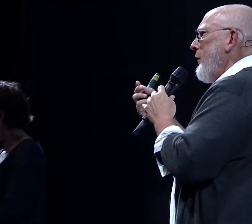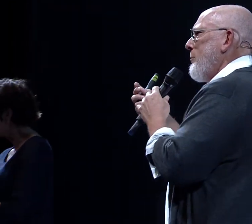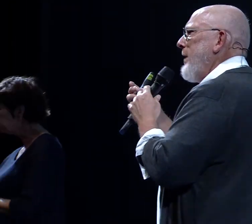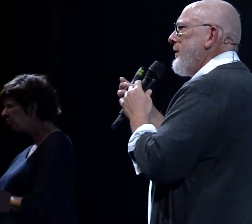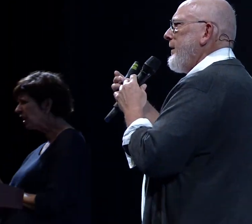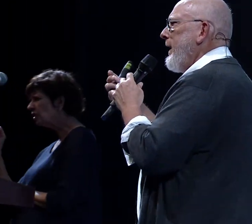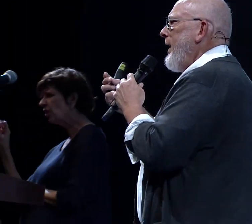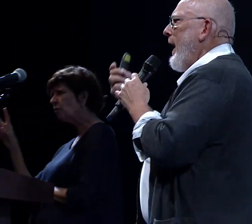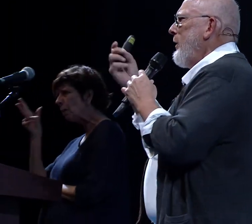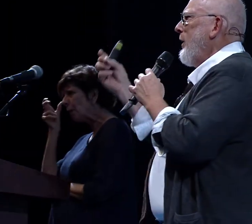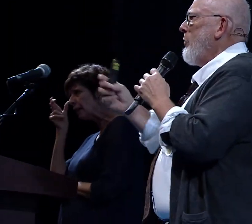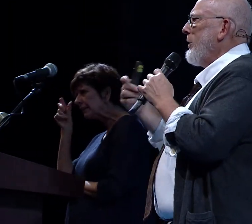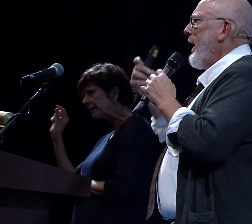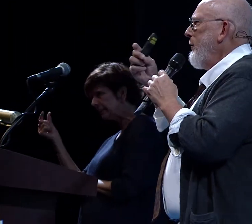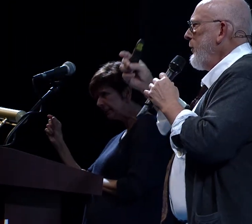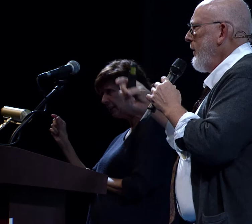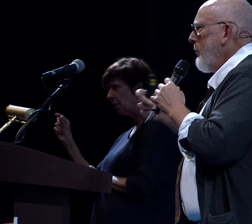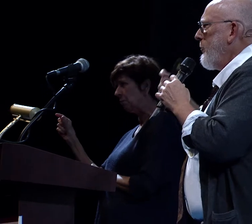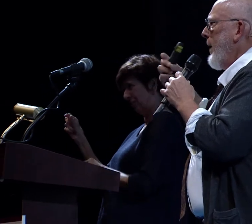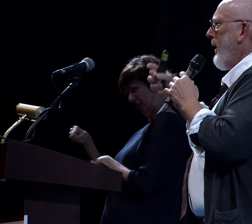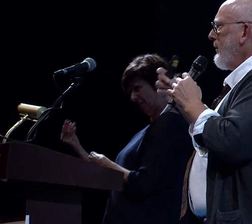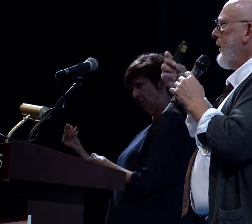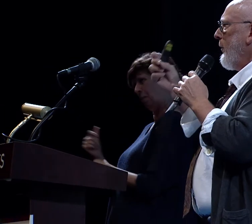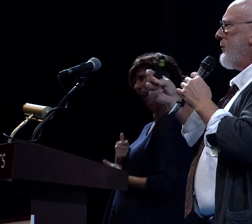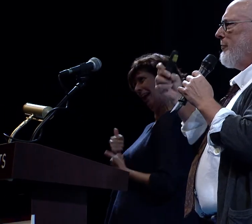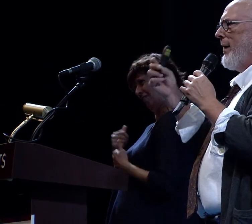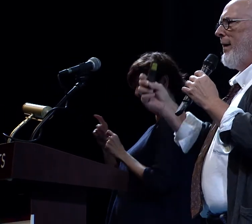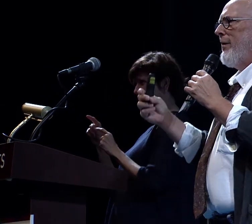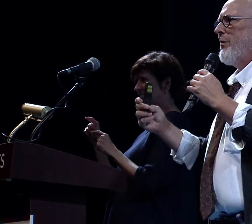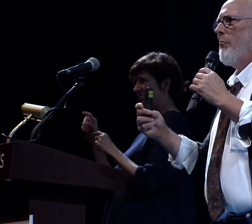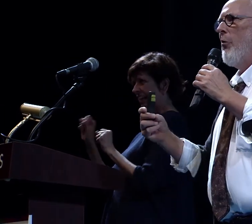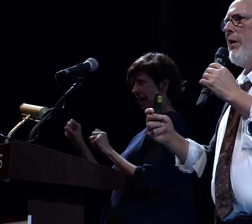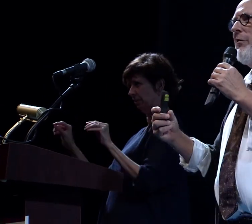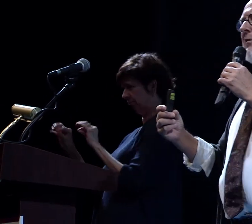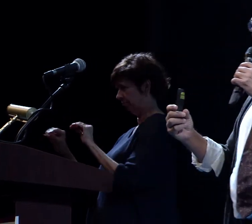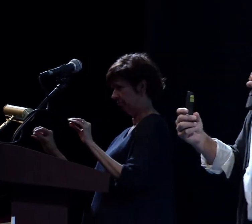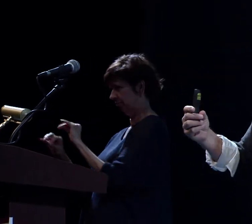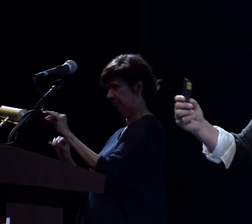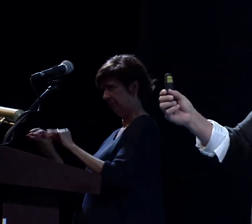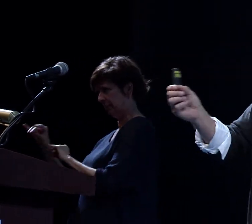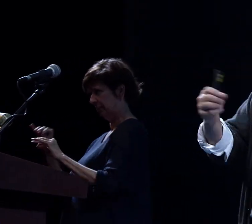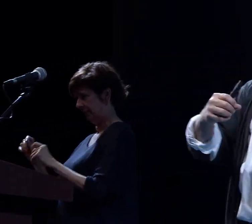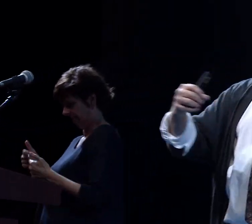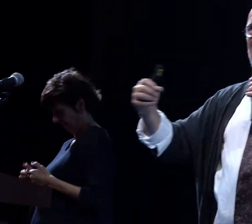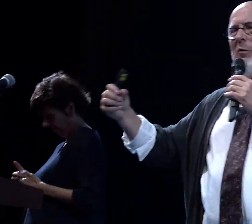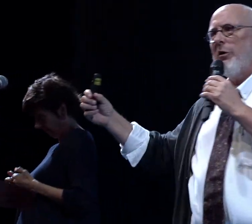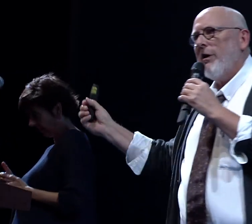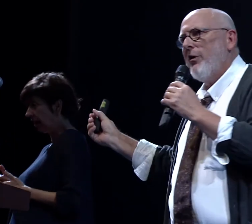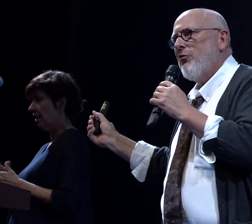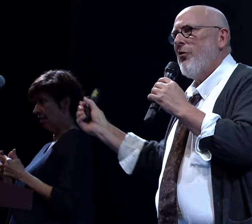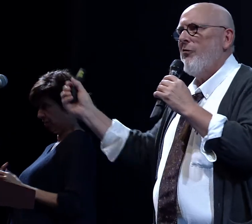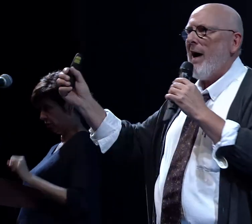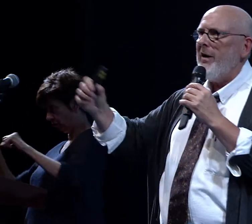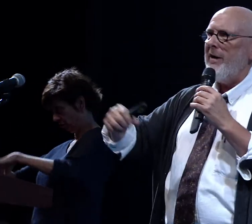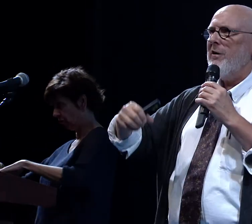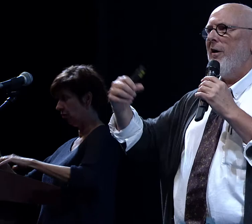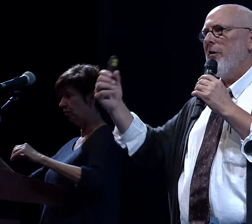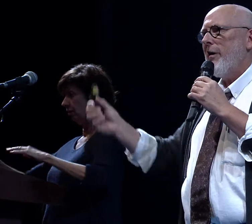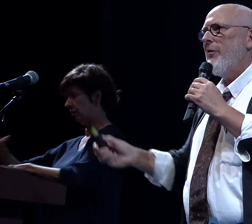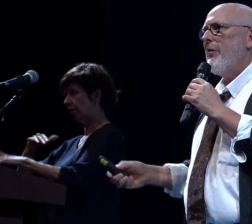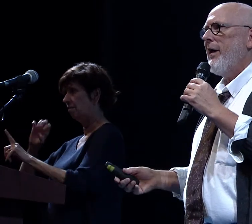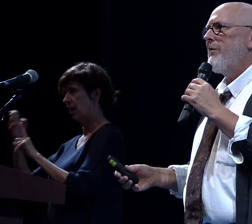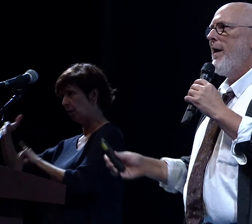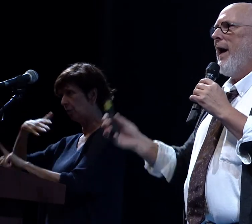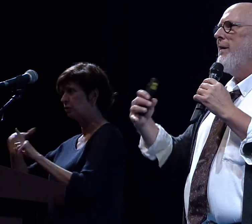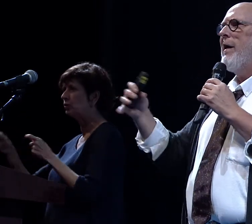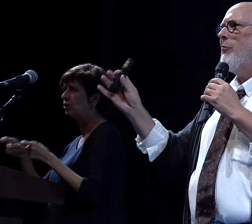little software bugs, basically, and you give them a life and you give them some motives, and you put them in an environment where you can control gravity and color